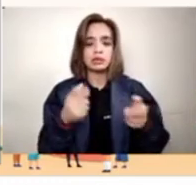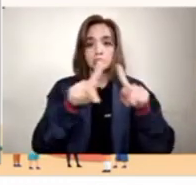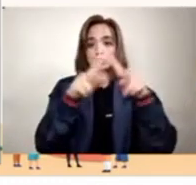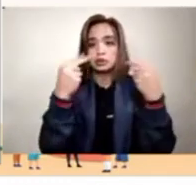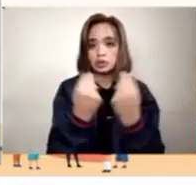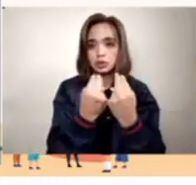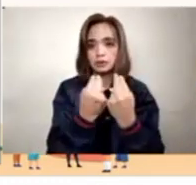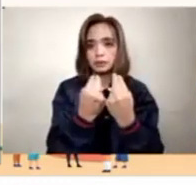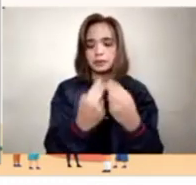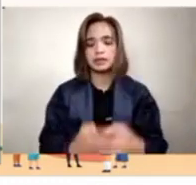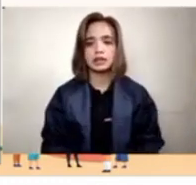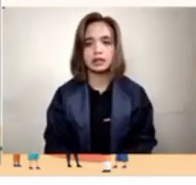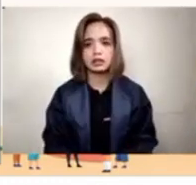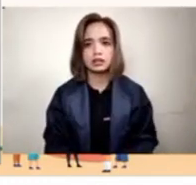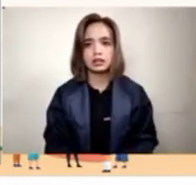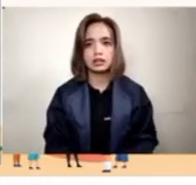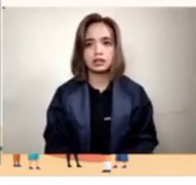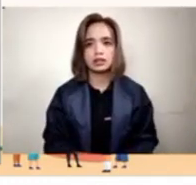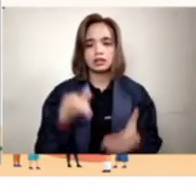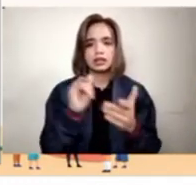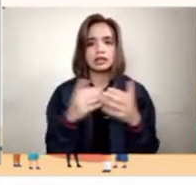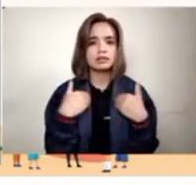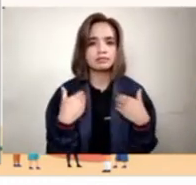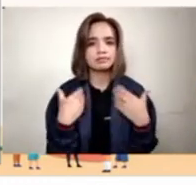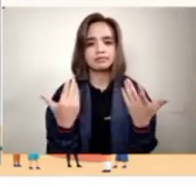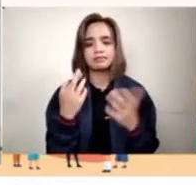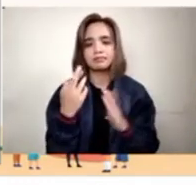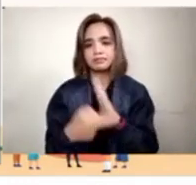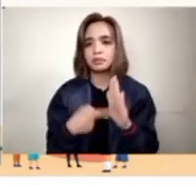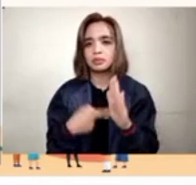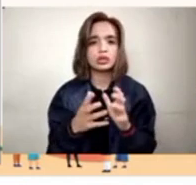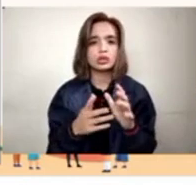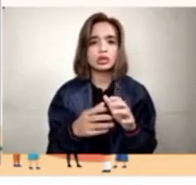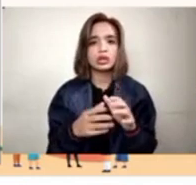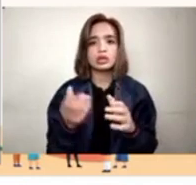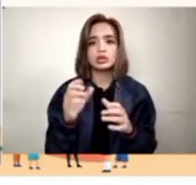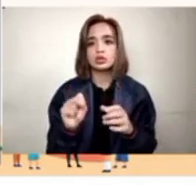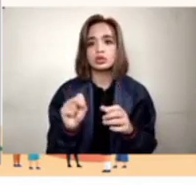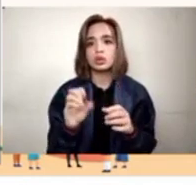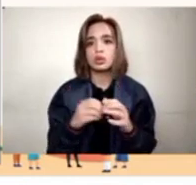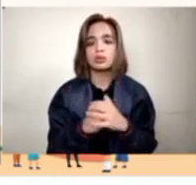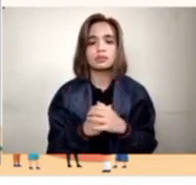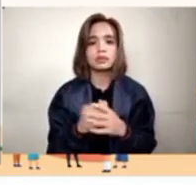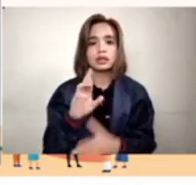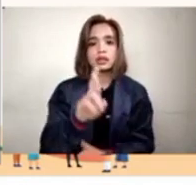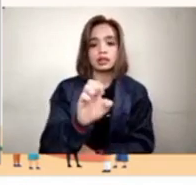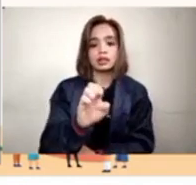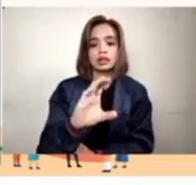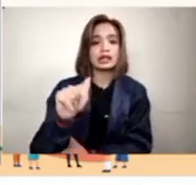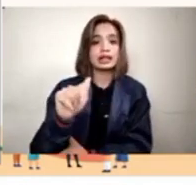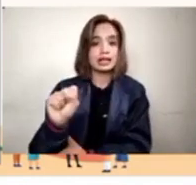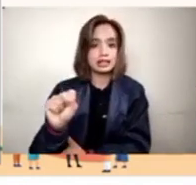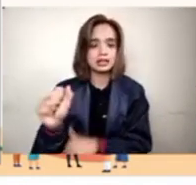waiting for a natural vacancy wastes teacher capacity to take on bigger roles in schools. Reclass will allow